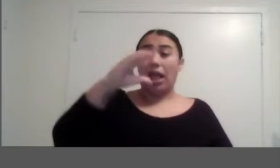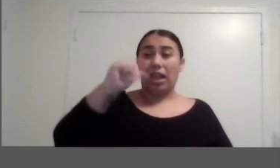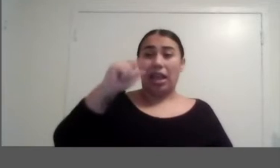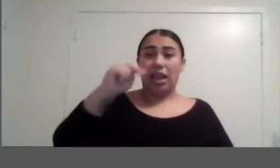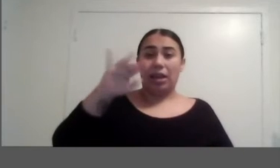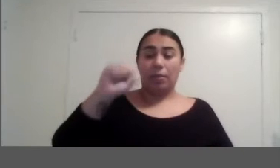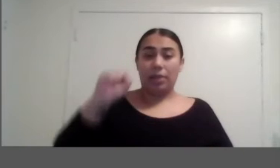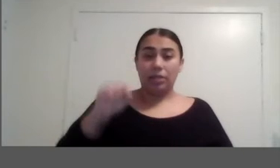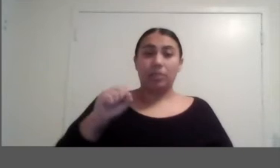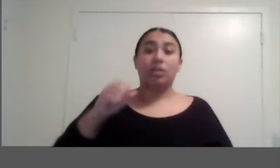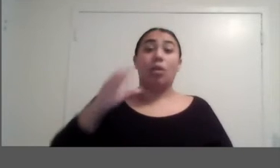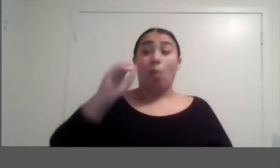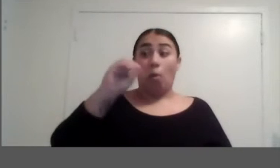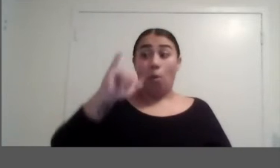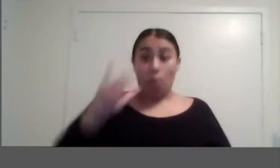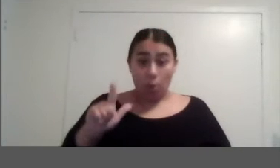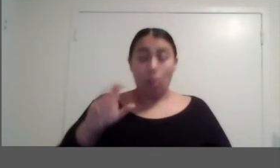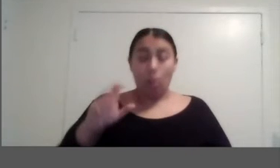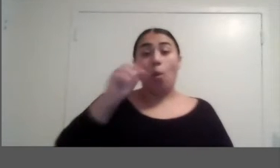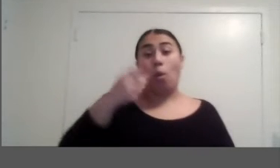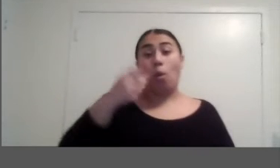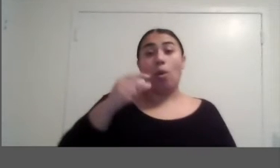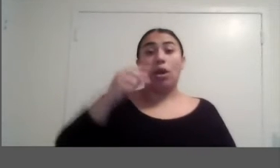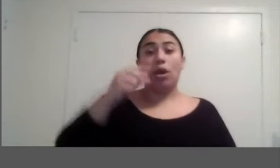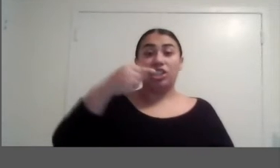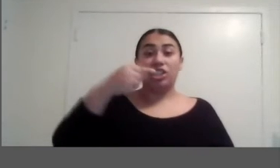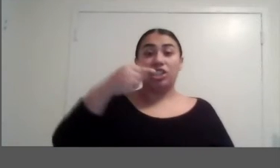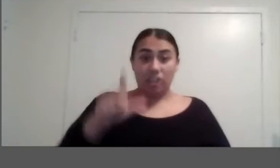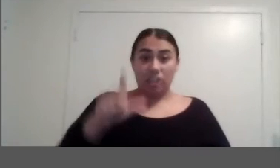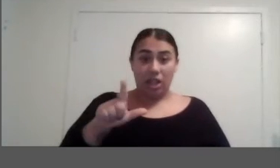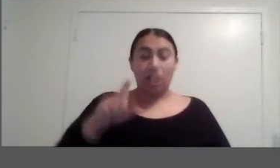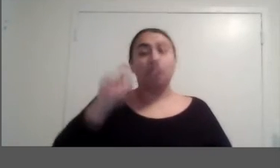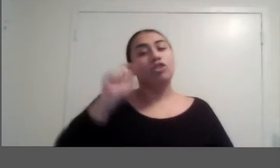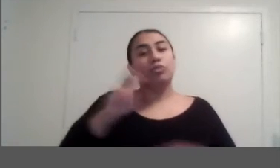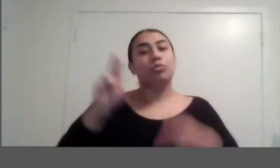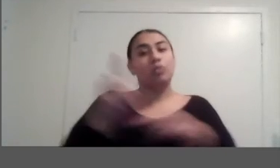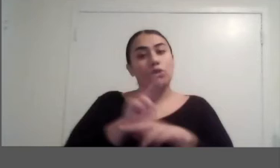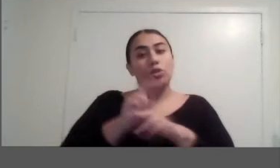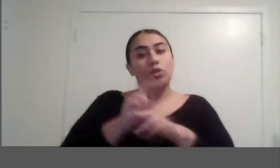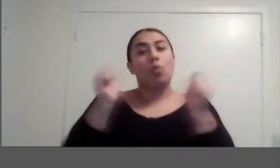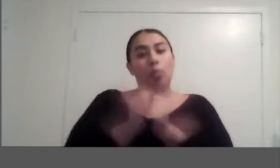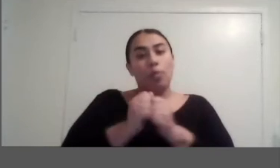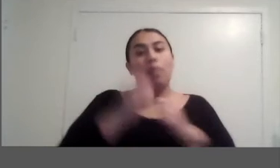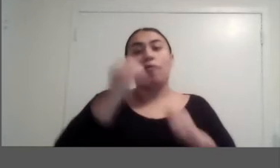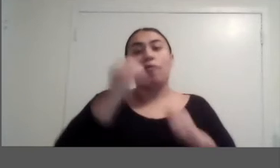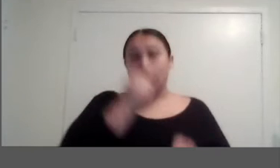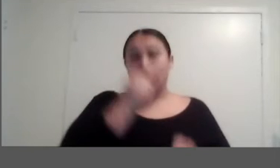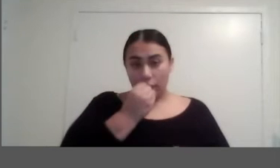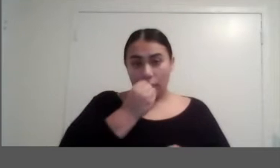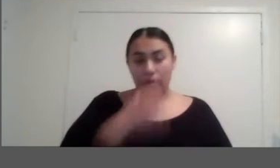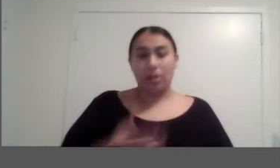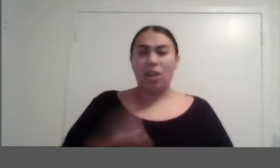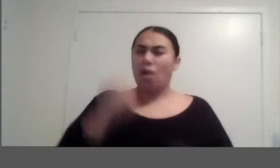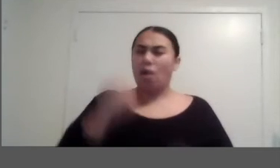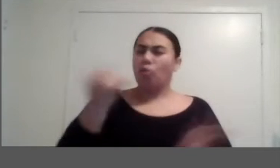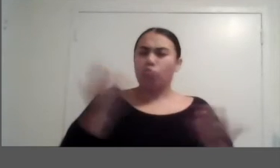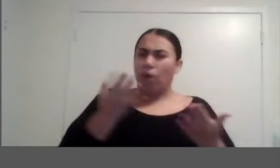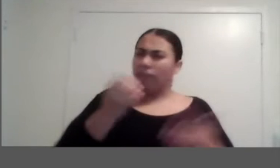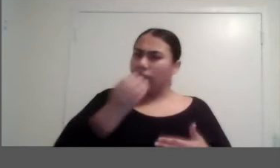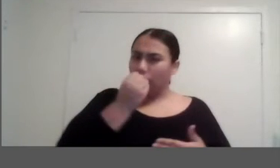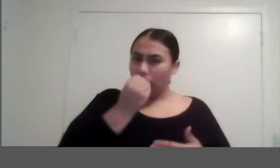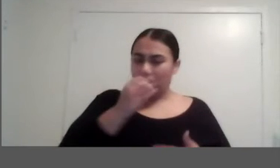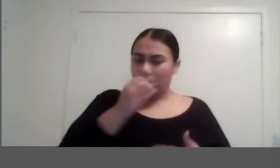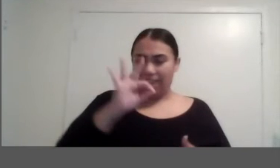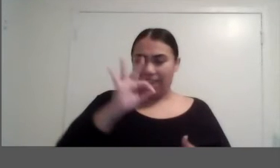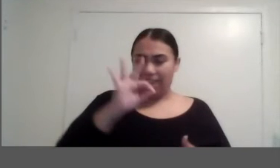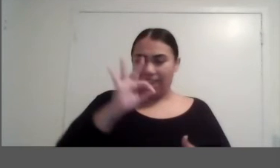gel, more research has surfaced, including one study from the University of Michigan, that finds taking your medicine with a